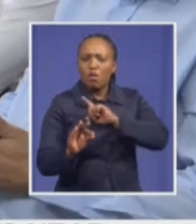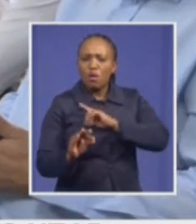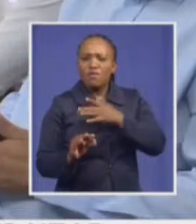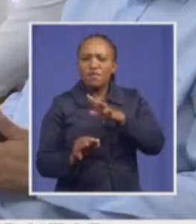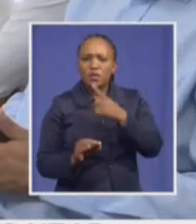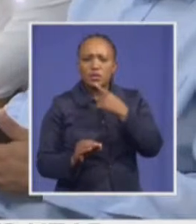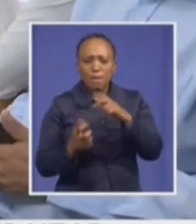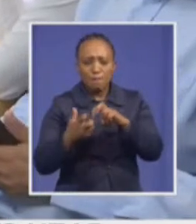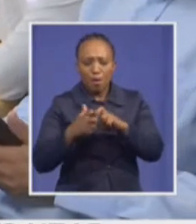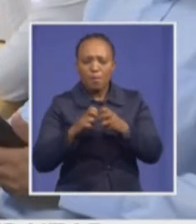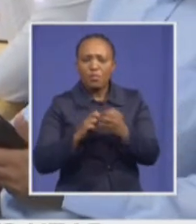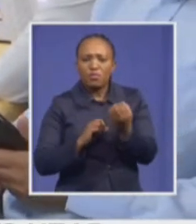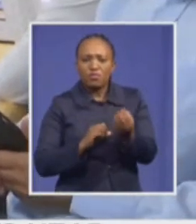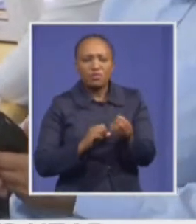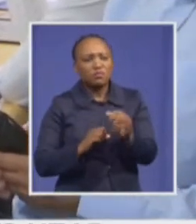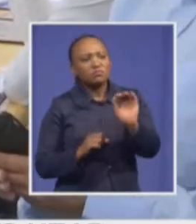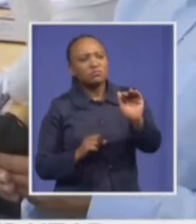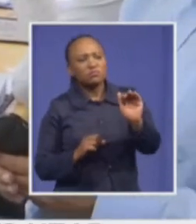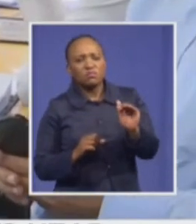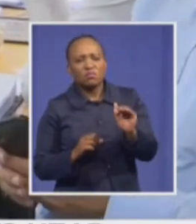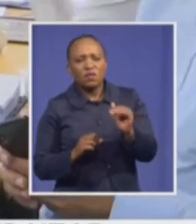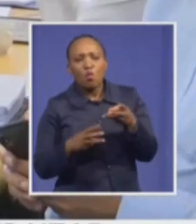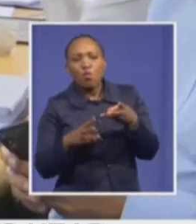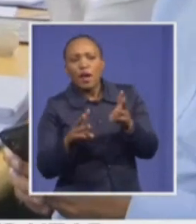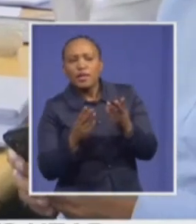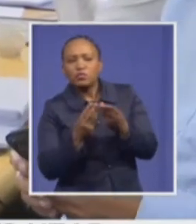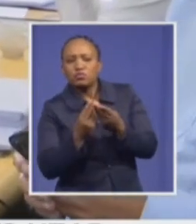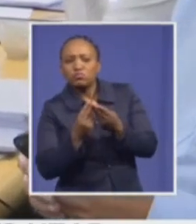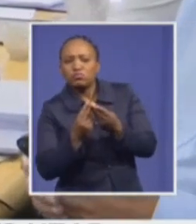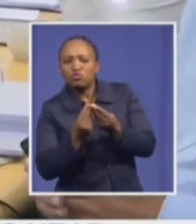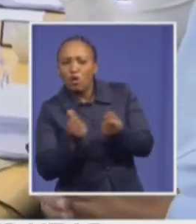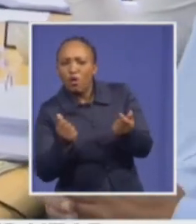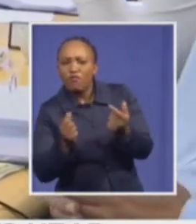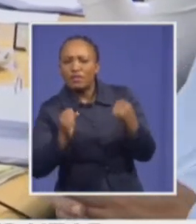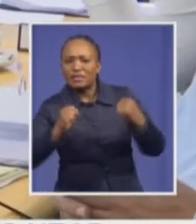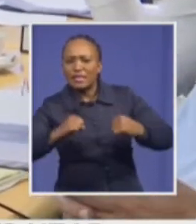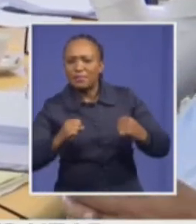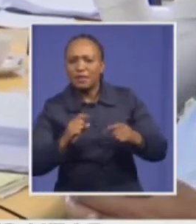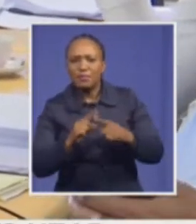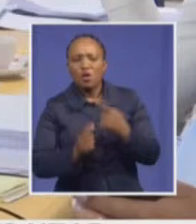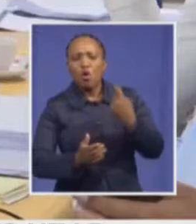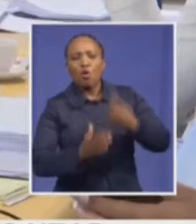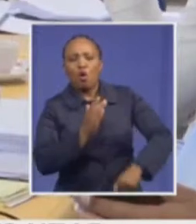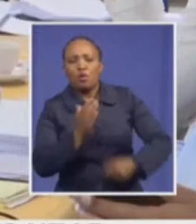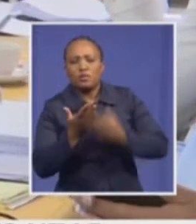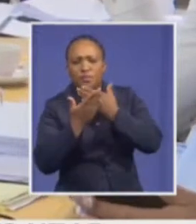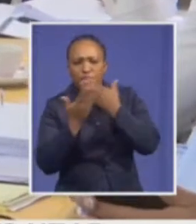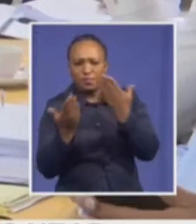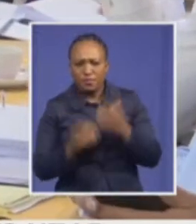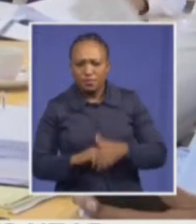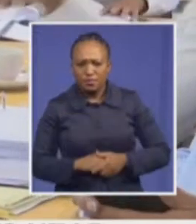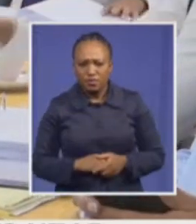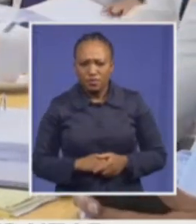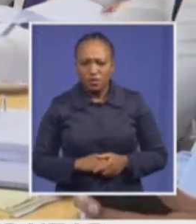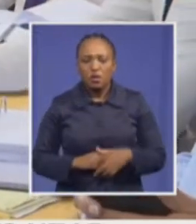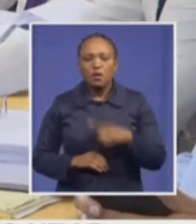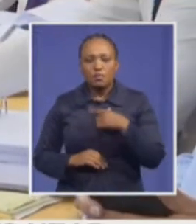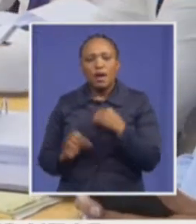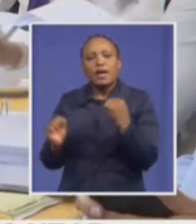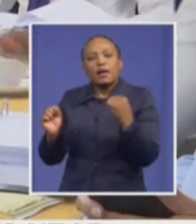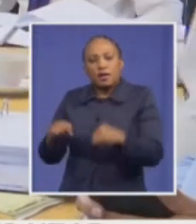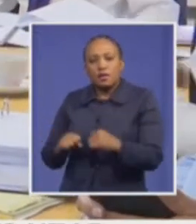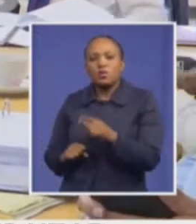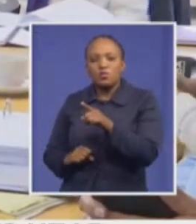a settlement here and not incur unnecessary cost? I agree with you. Well, I really don't understand the basis of the objection.